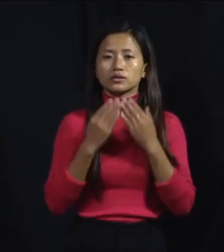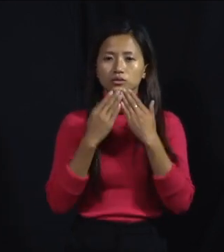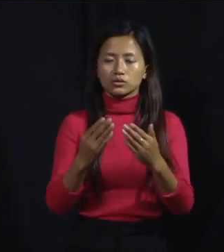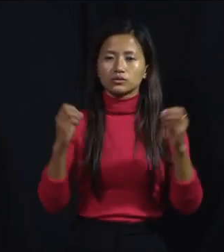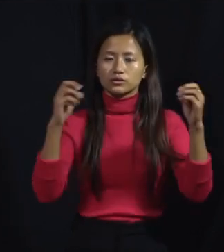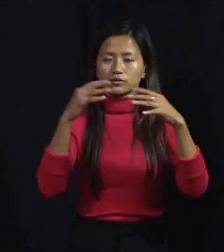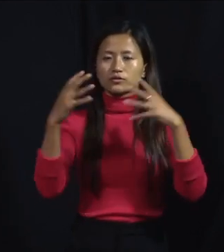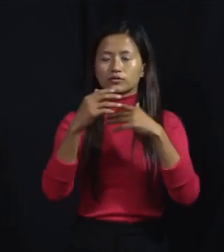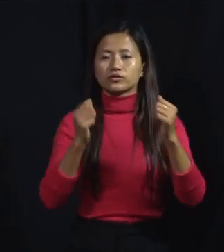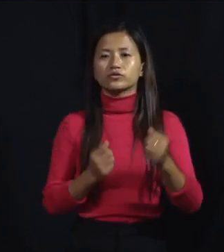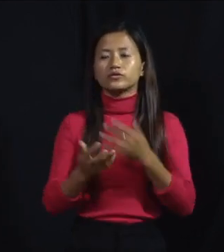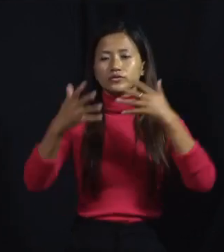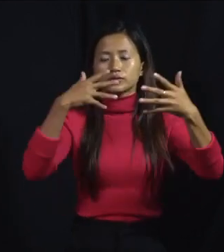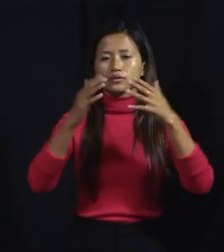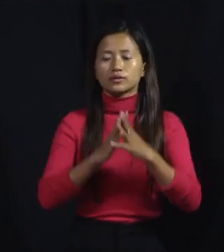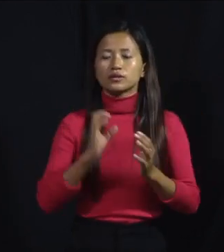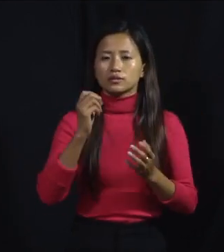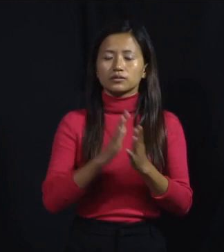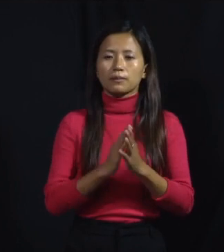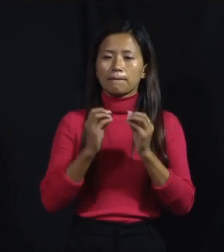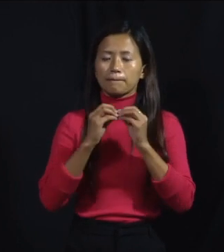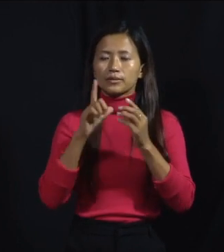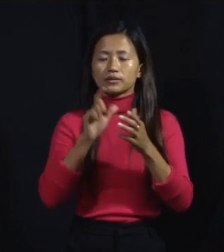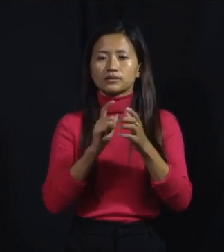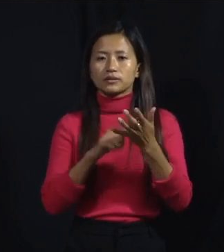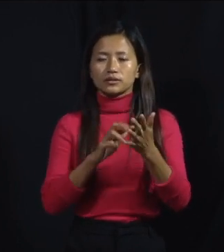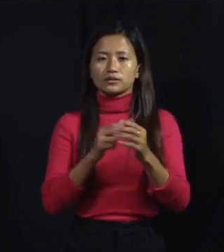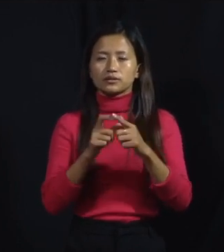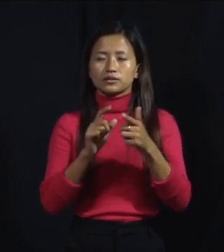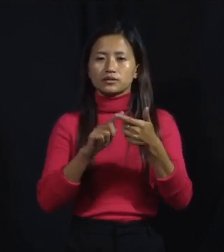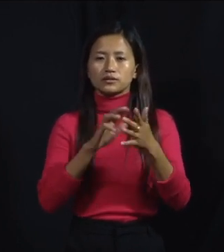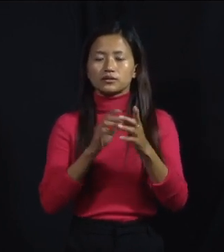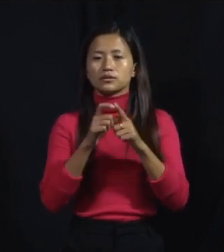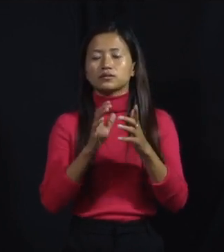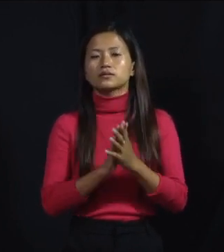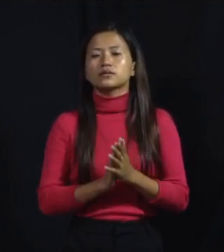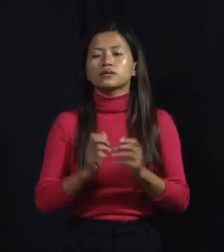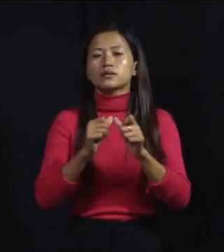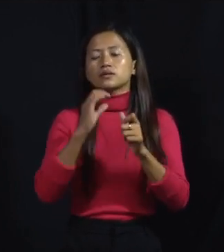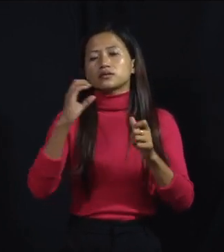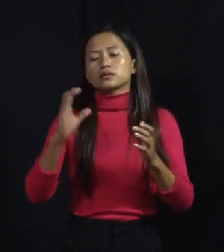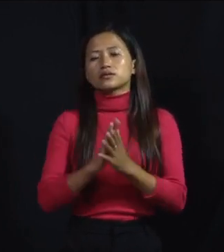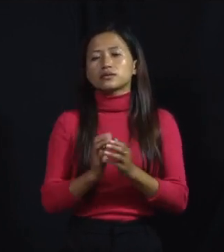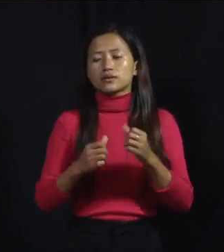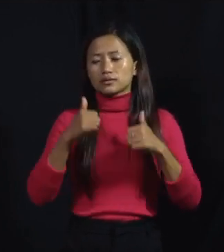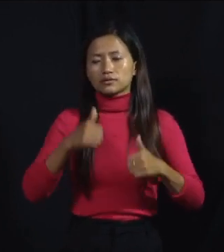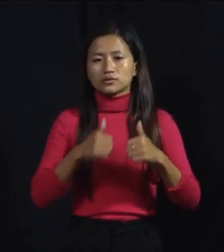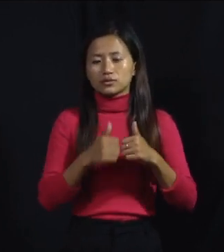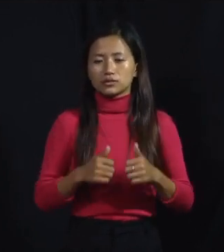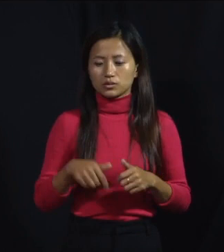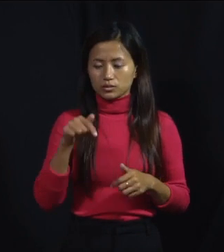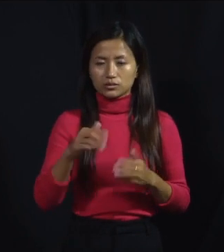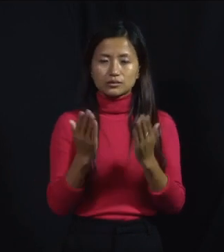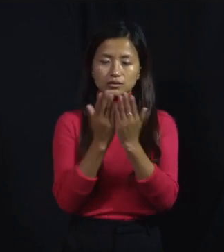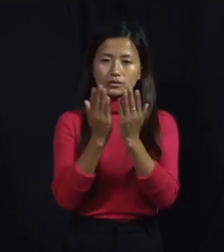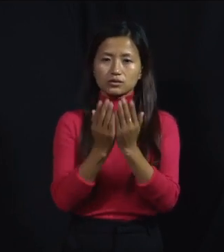school situation and the curriculum must be blended with both the curricular, the academic activities, the things that you study